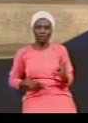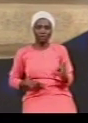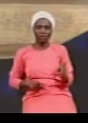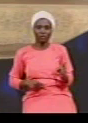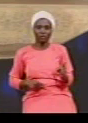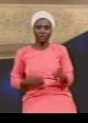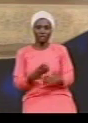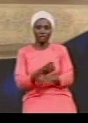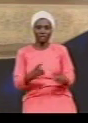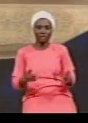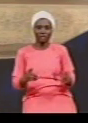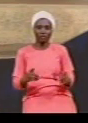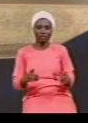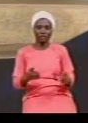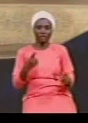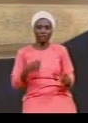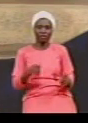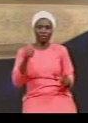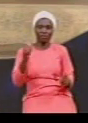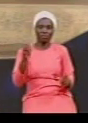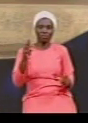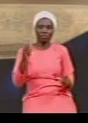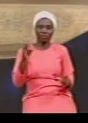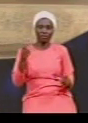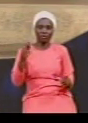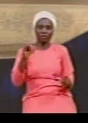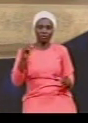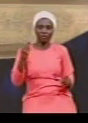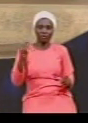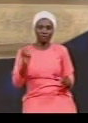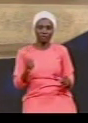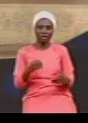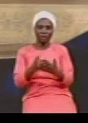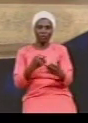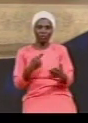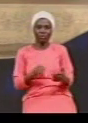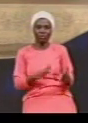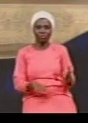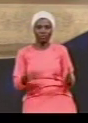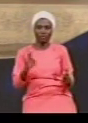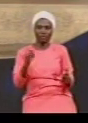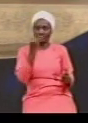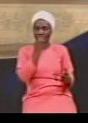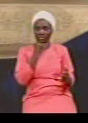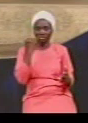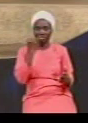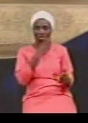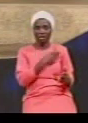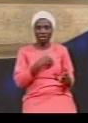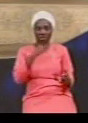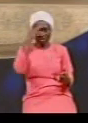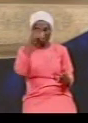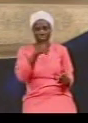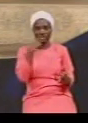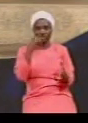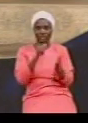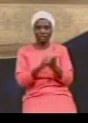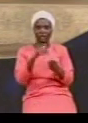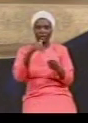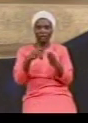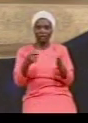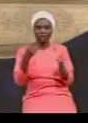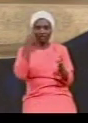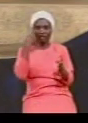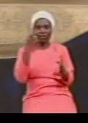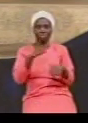the Amorites before the children of Israel. And he said, in the sight of